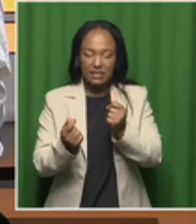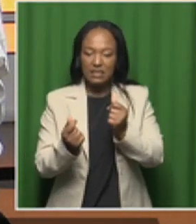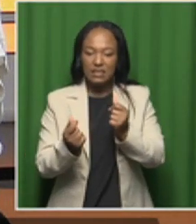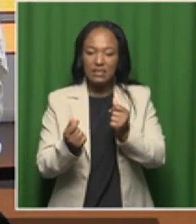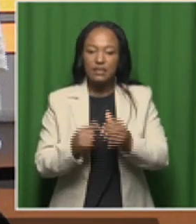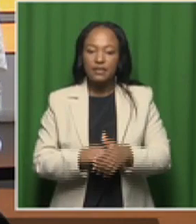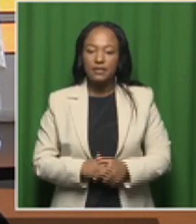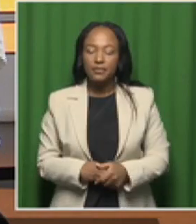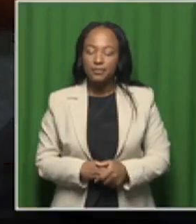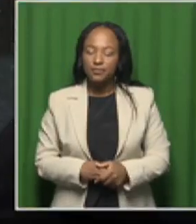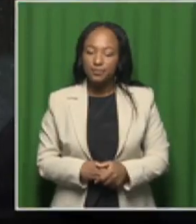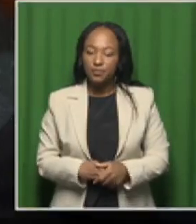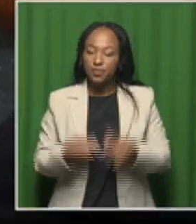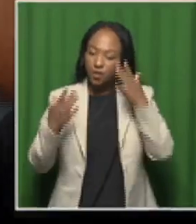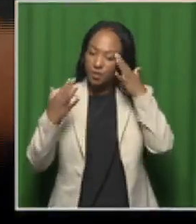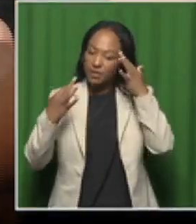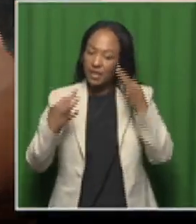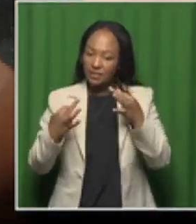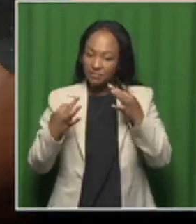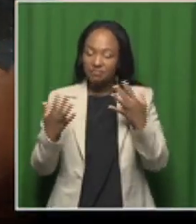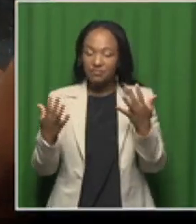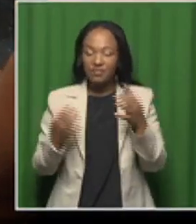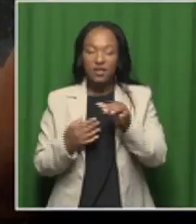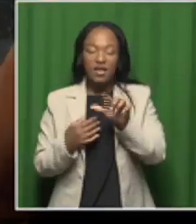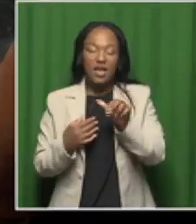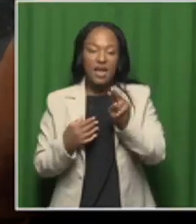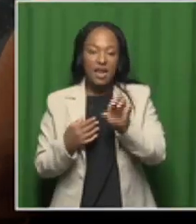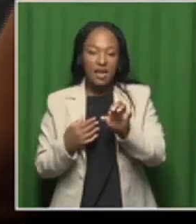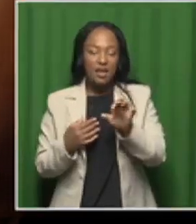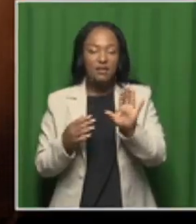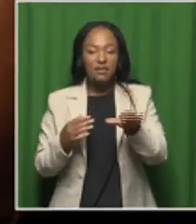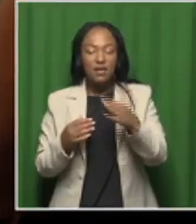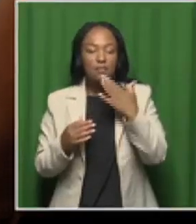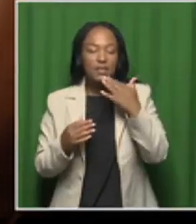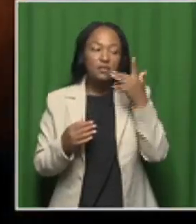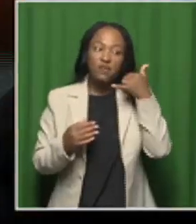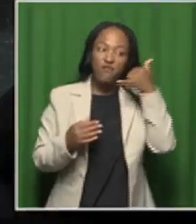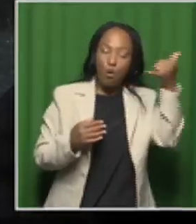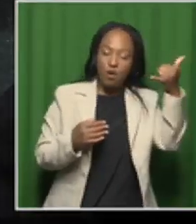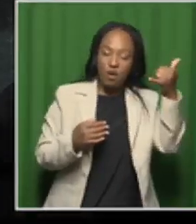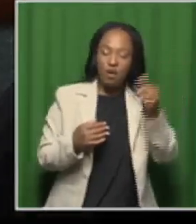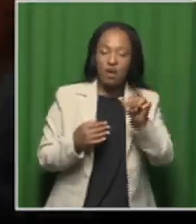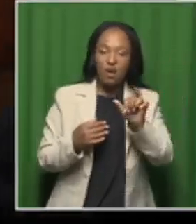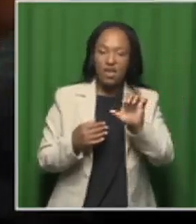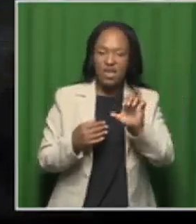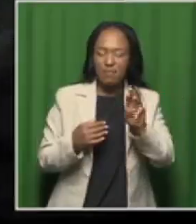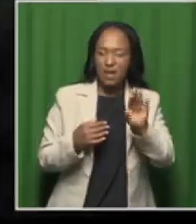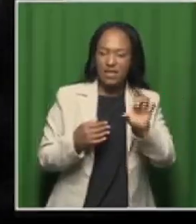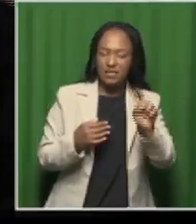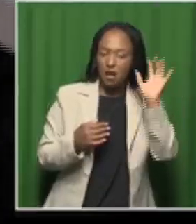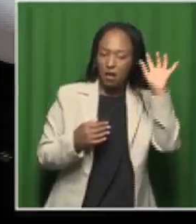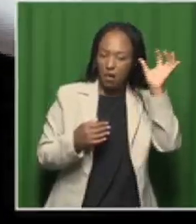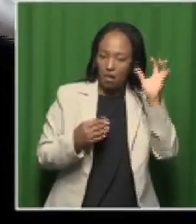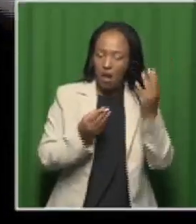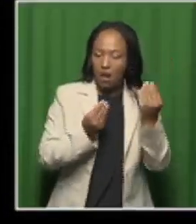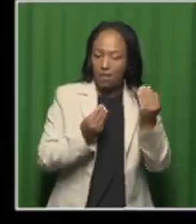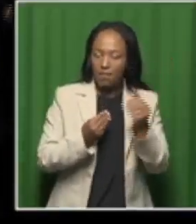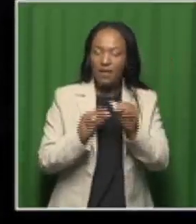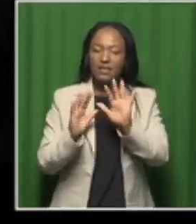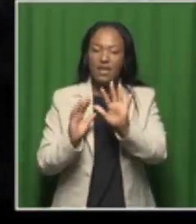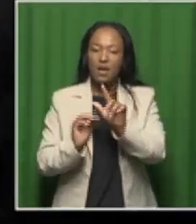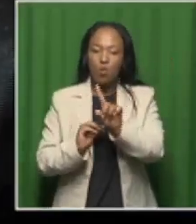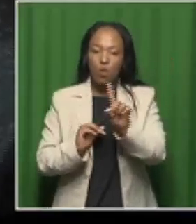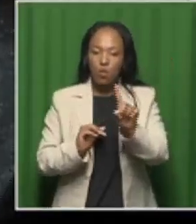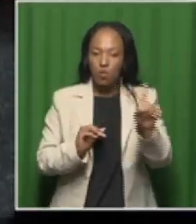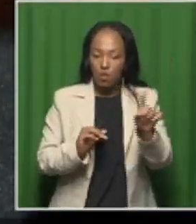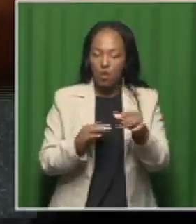Okay. Decide, yes, I will then say, Leanne, please call EMS. Yeah. Our normal EMS numbers, 10188, or